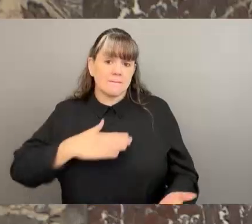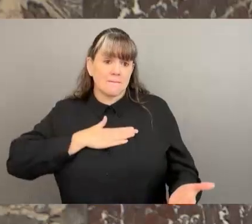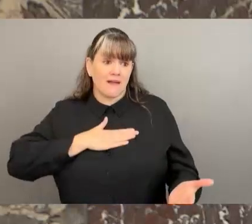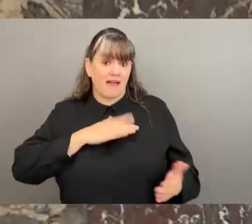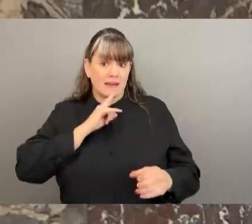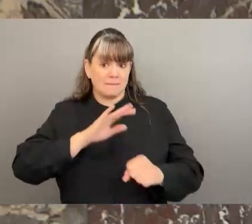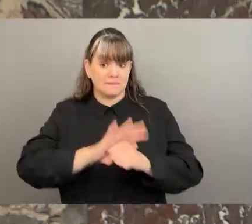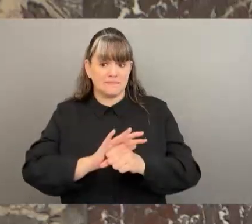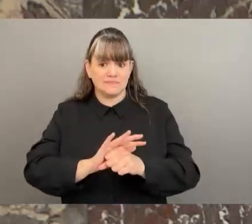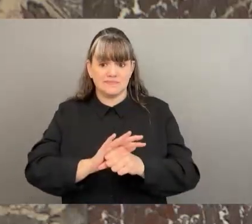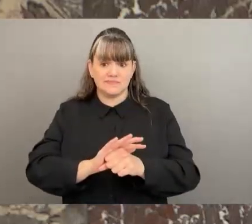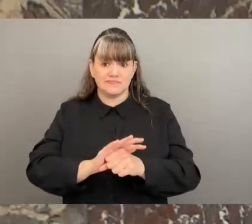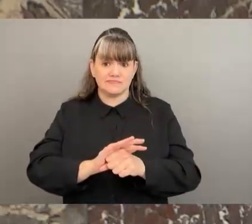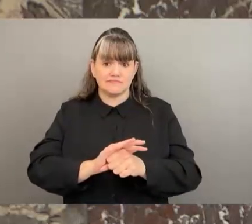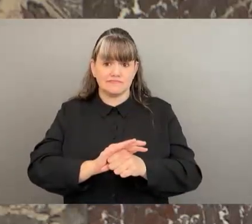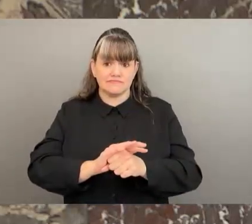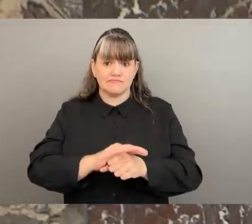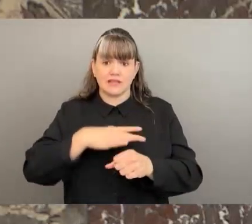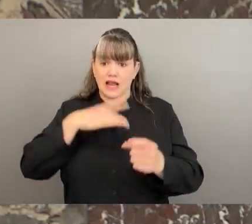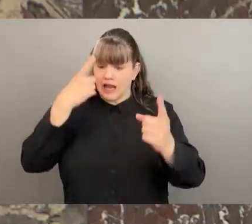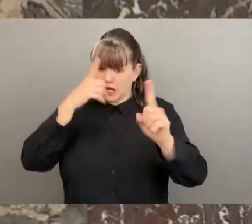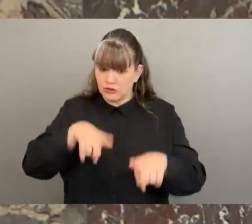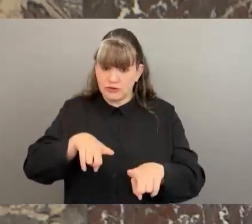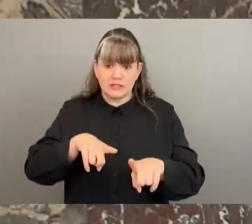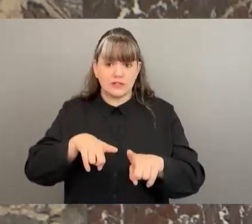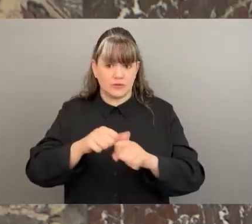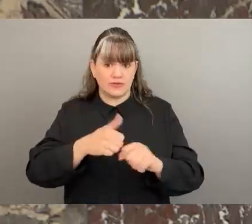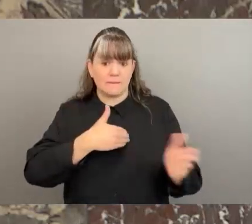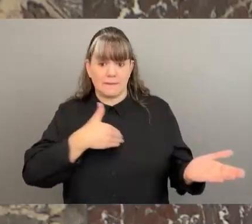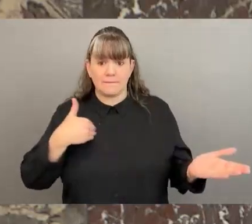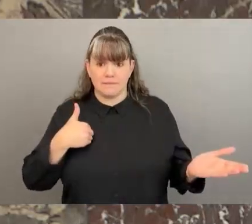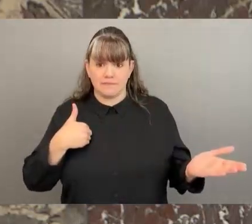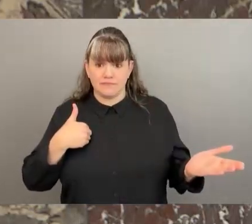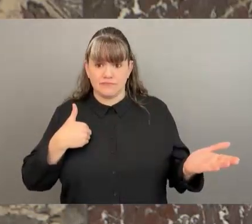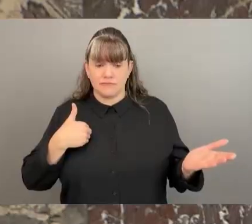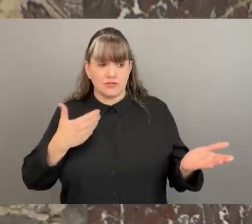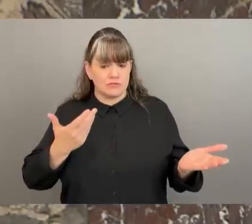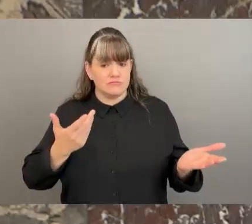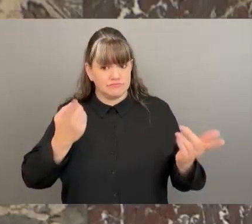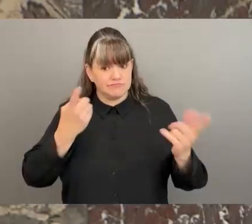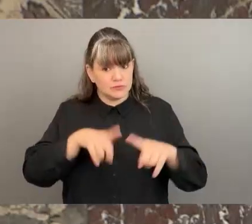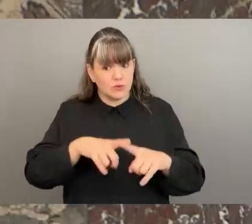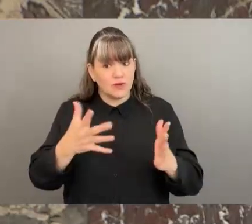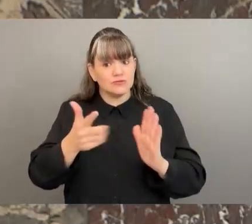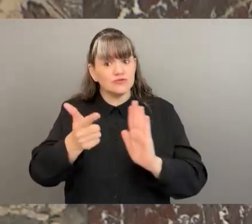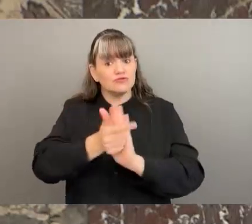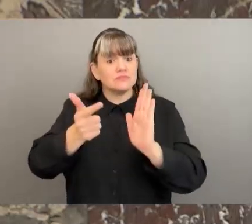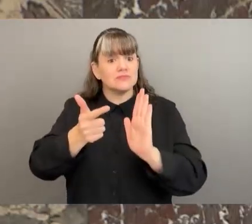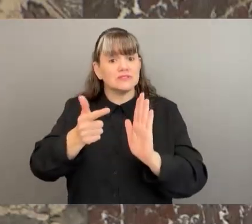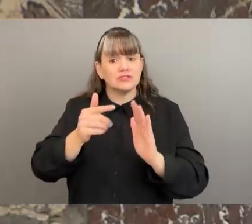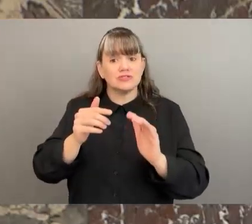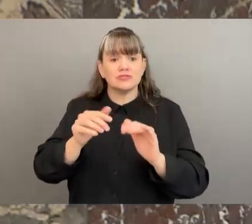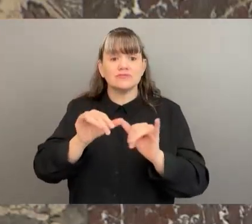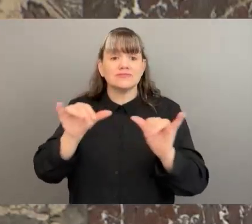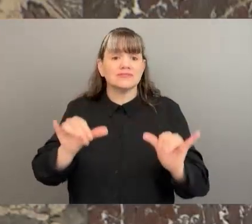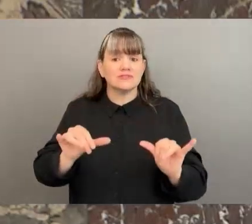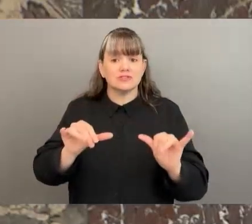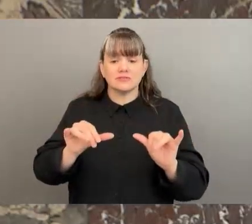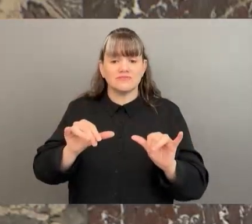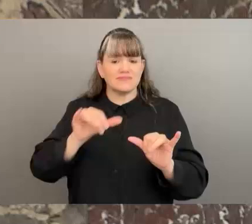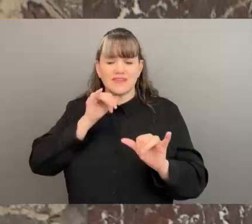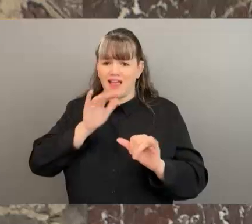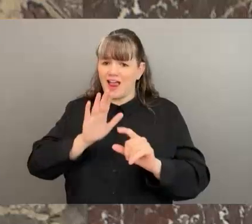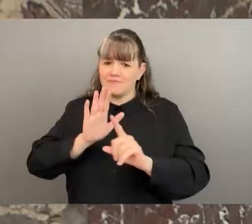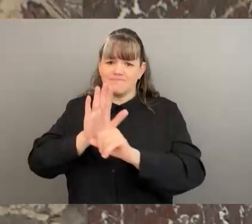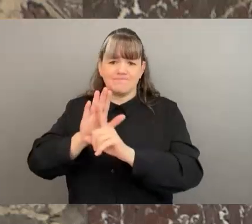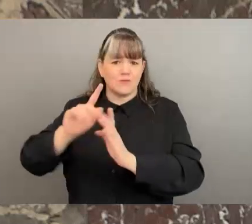her. I agree the criminal justice system is not set up to deep dive into our healthcare system. If we do not get the answers from the criminal